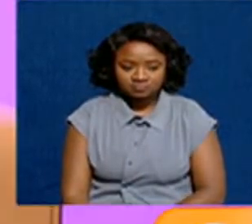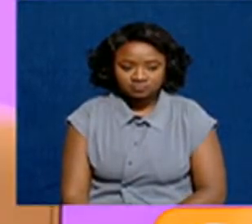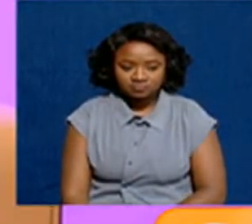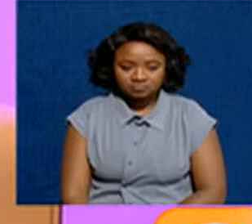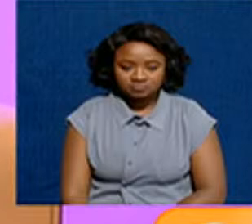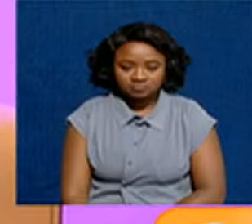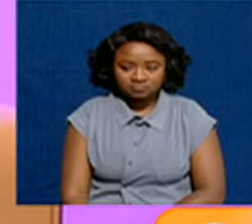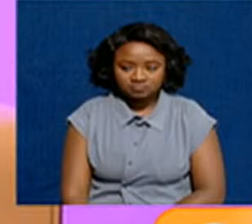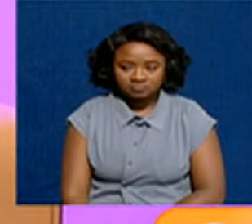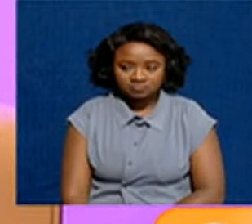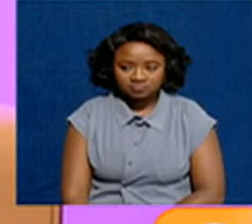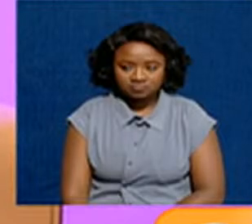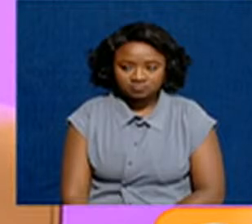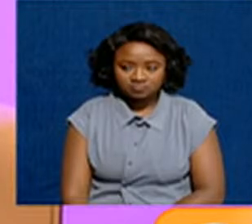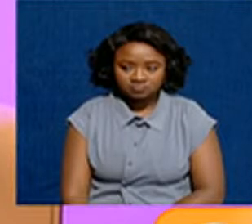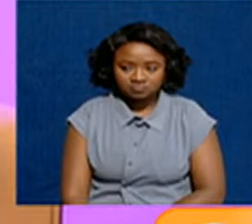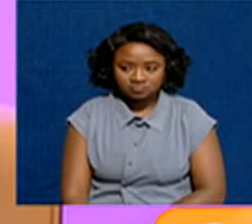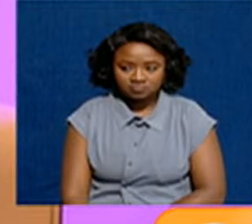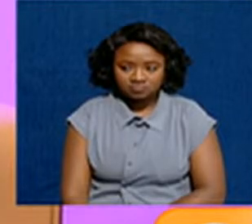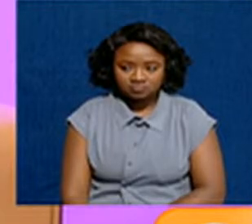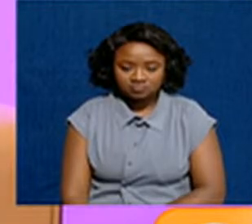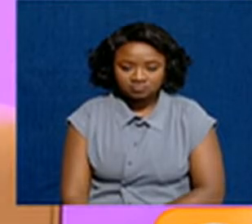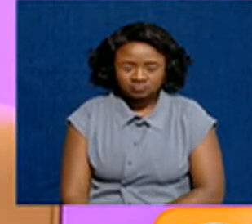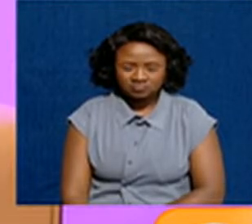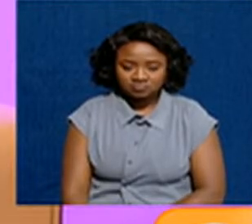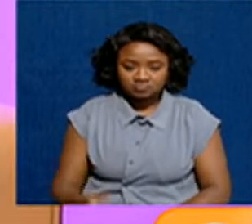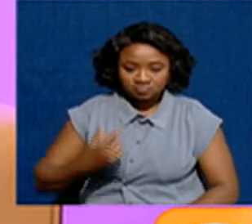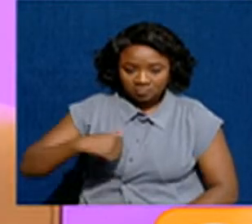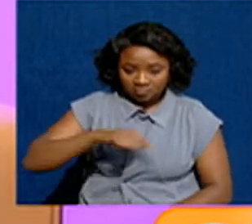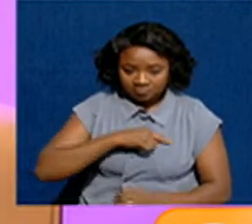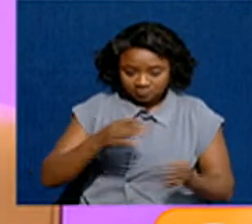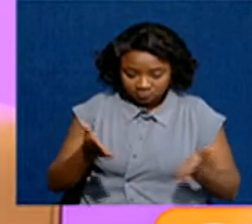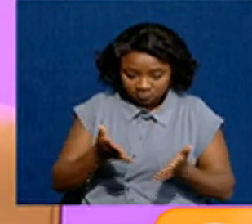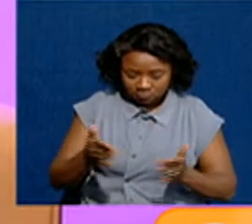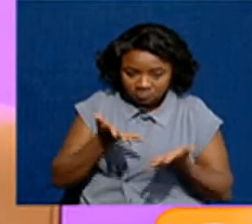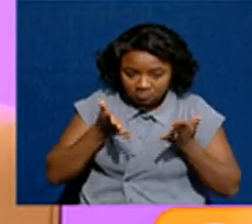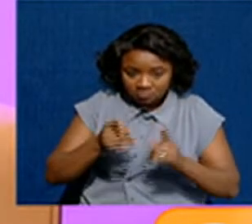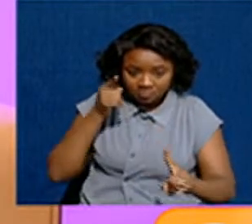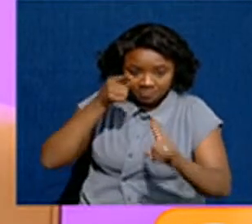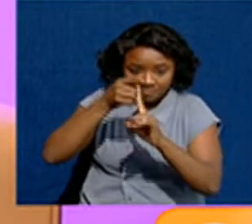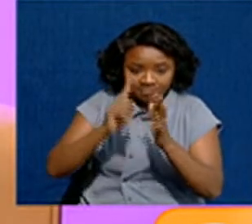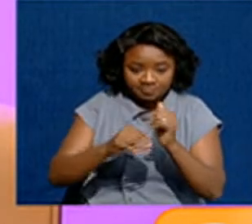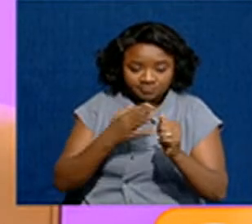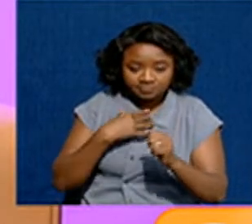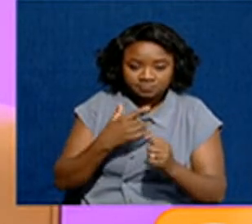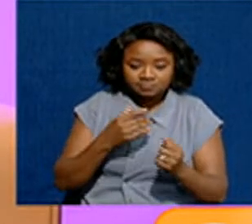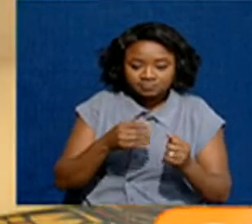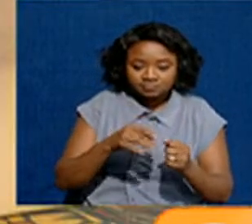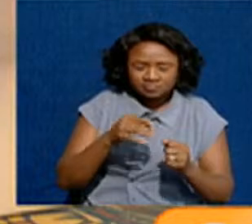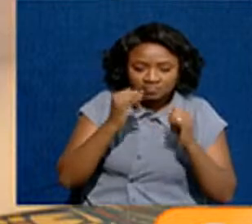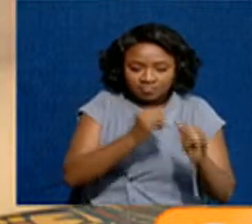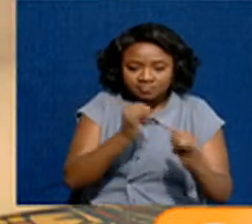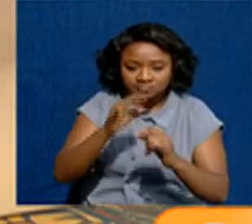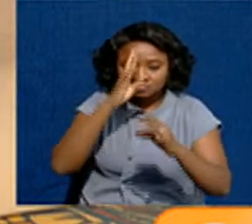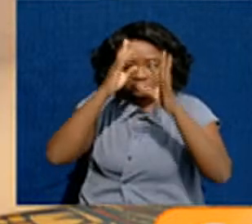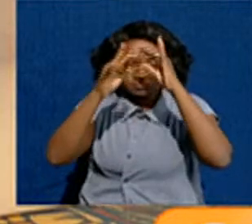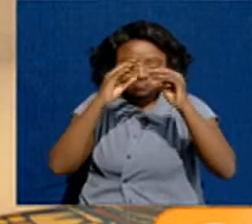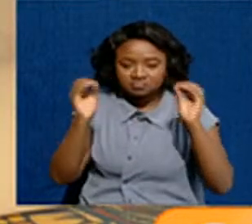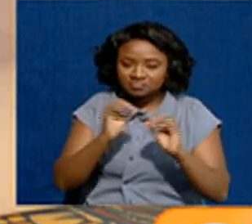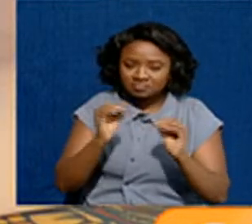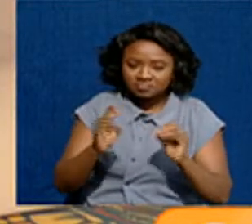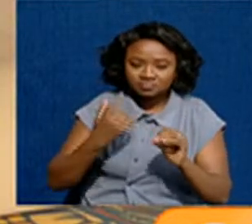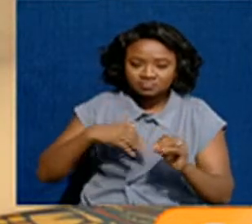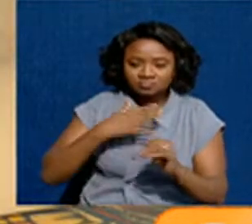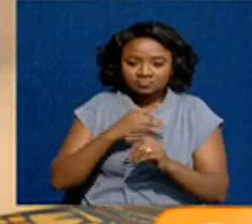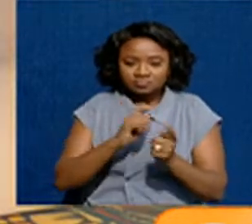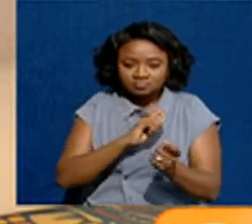We're not just aiming to come up with new innovations, but to change outcomes for patients and areas of focus.